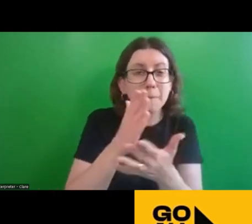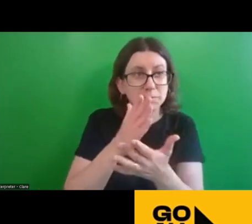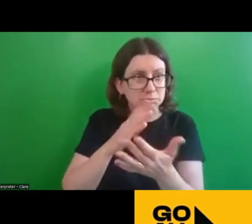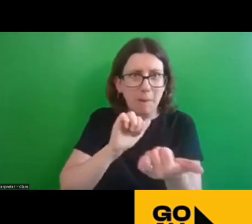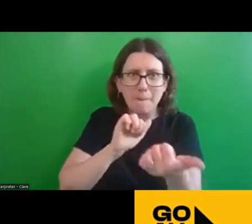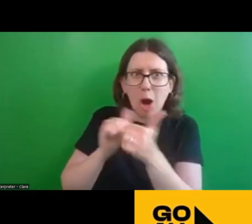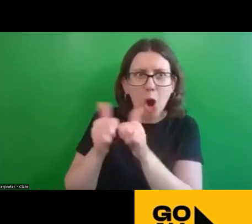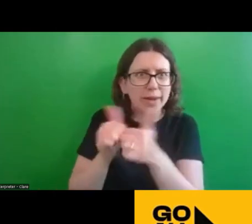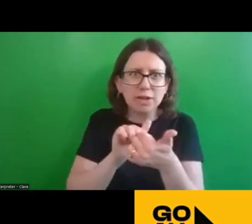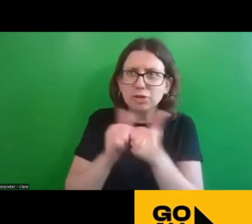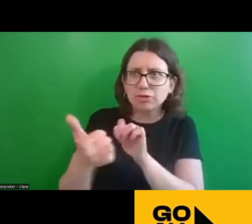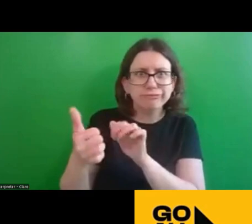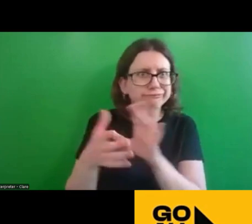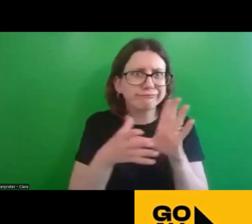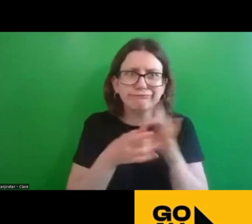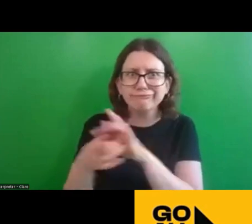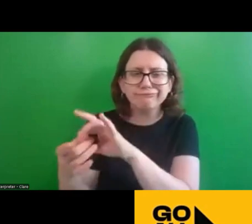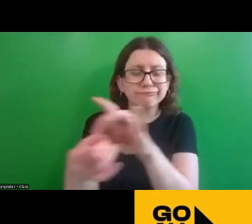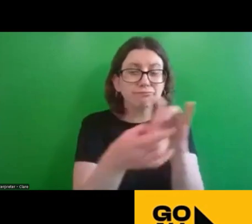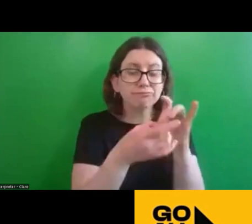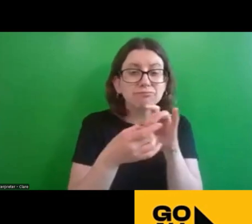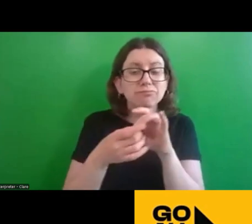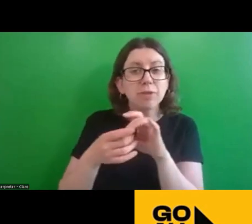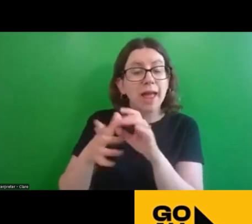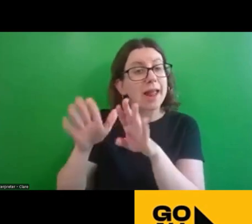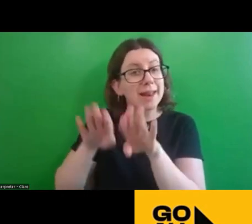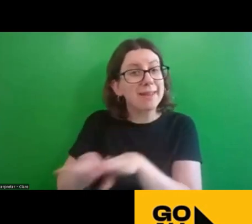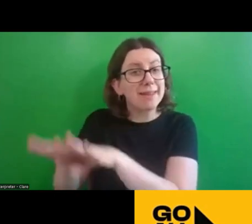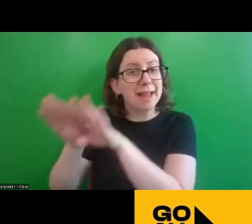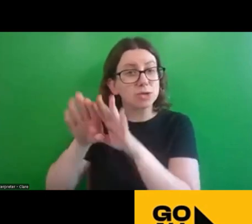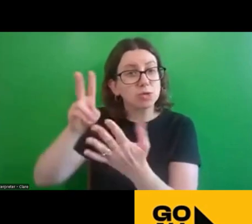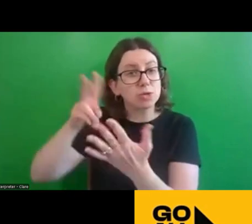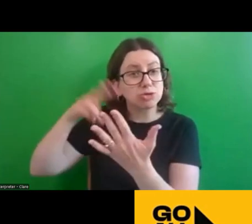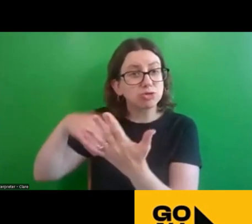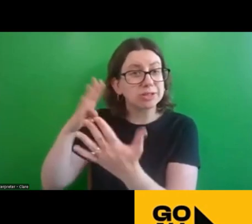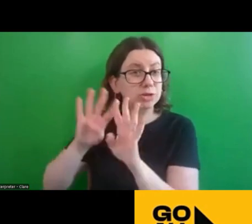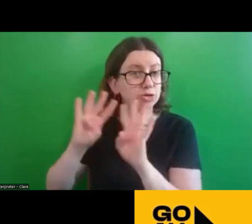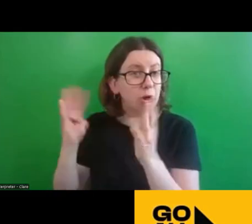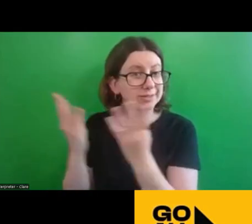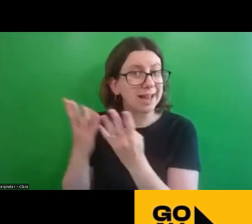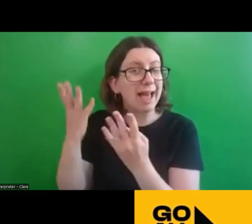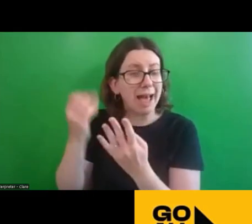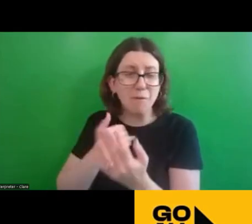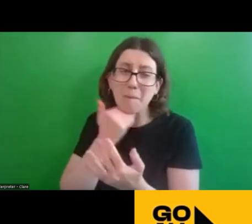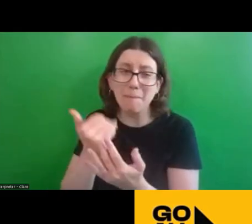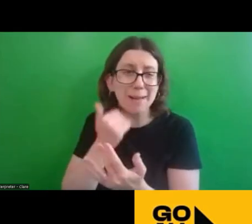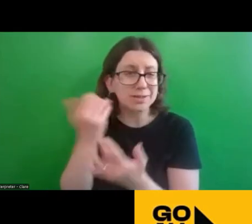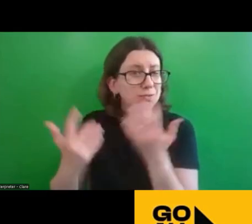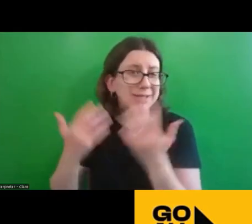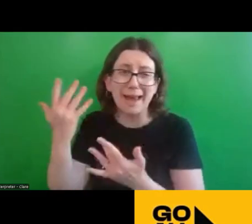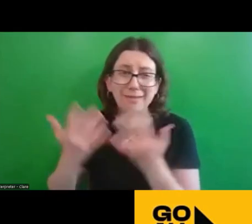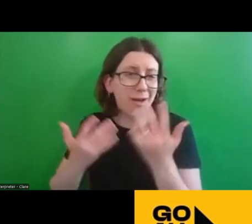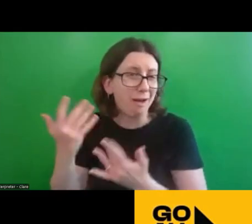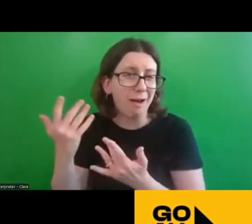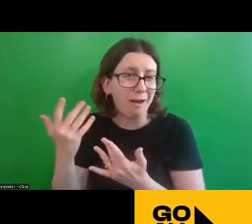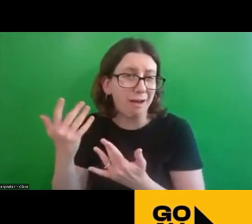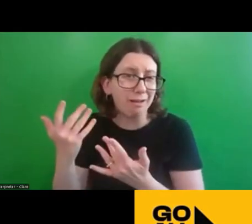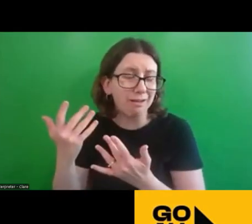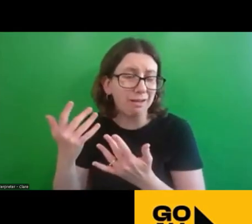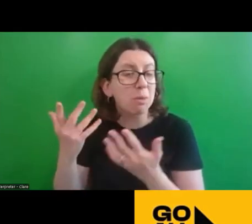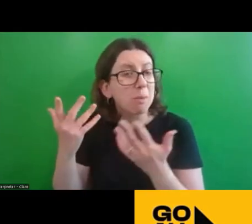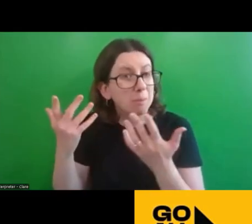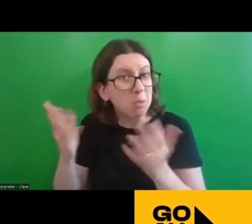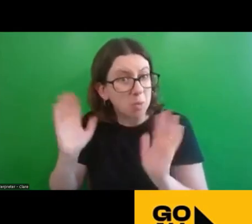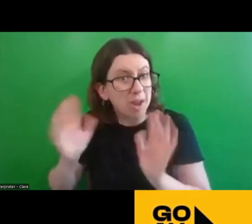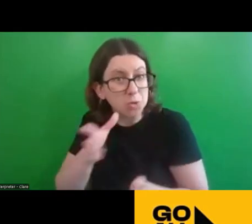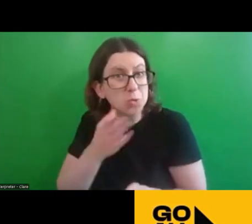the data. National Literacy Trust has 30 years of data and research and survey. It's no good to anyone unless it's